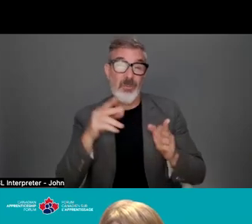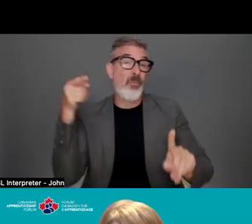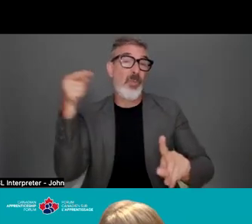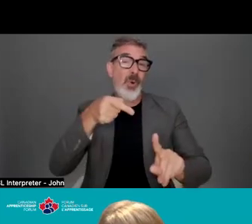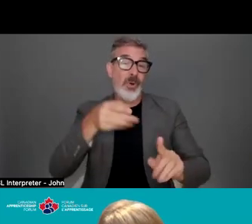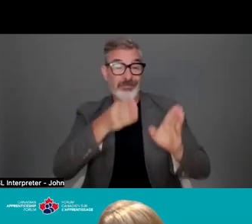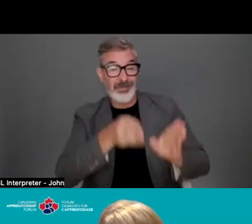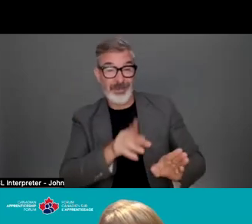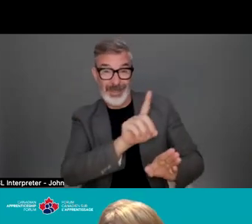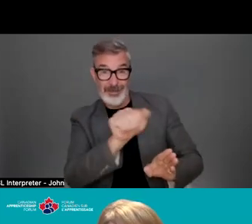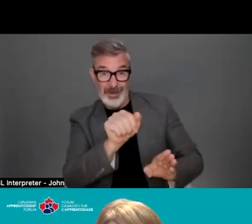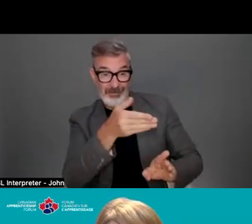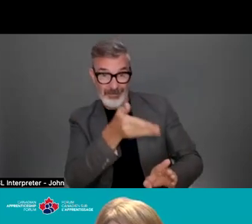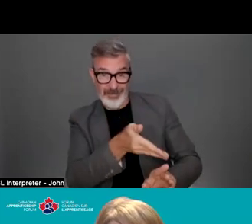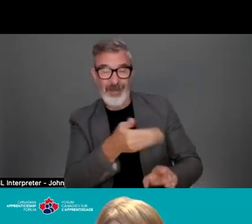and isolated.